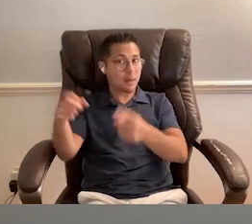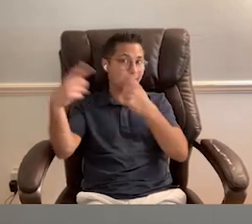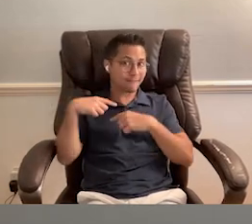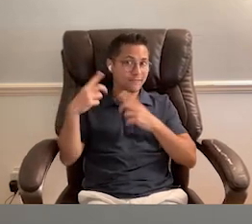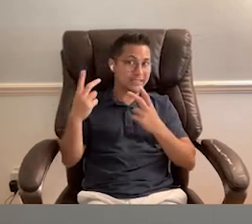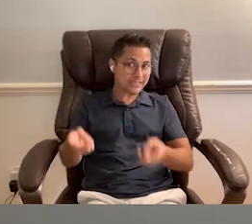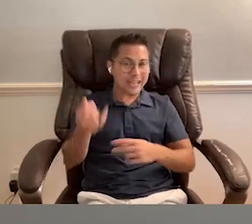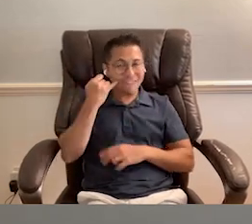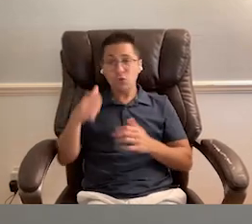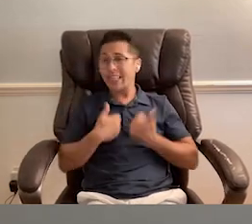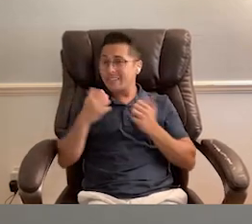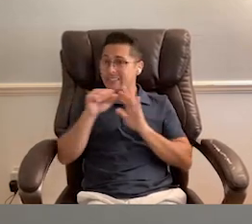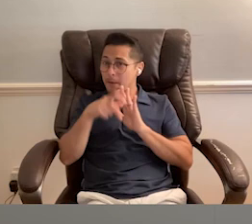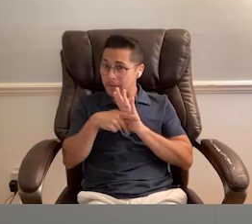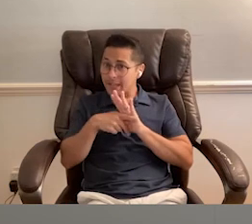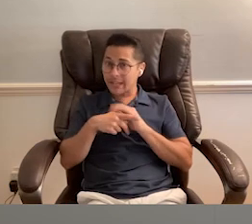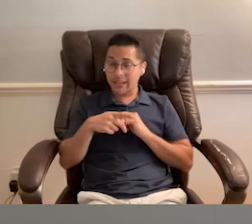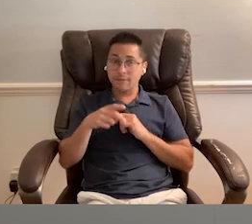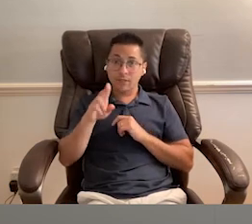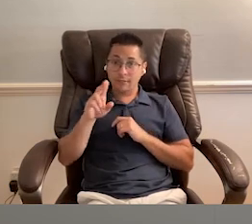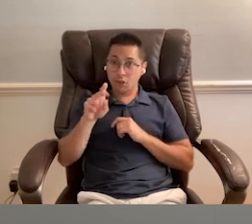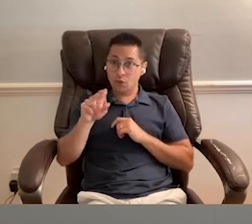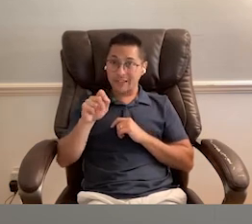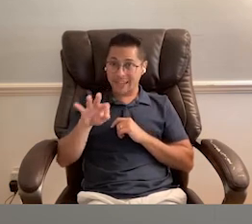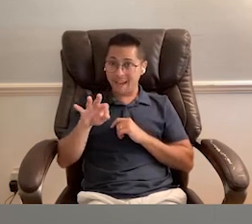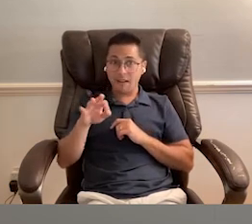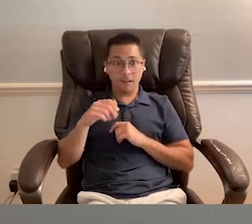if you lived in St. Petersburg, where my campus is, USF,